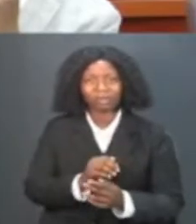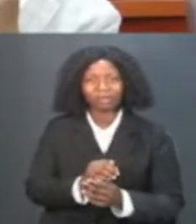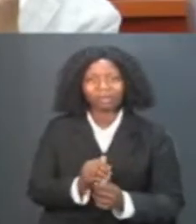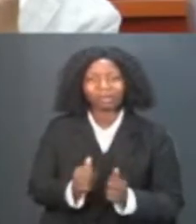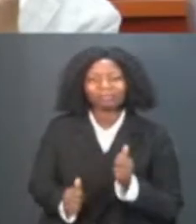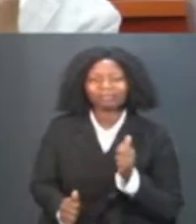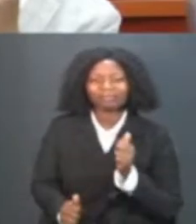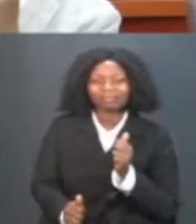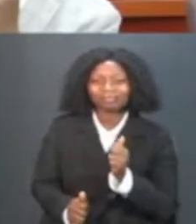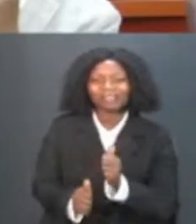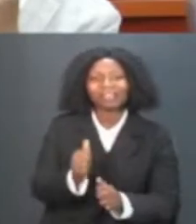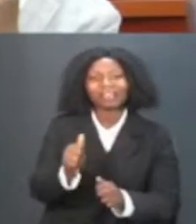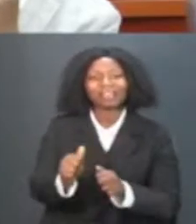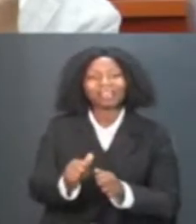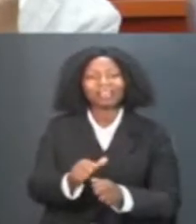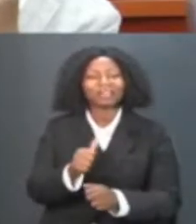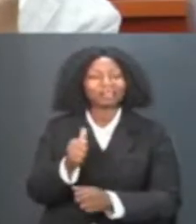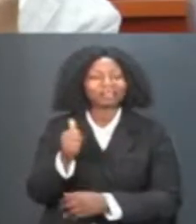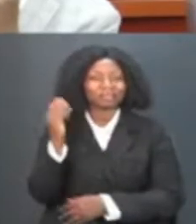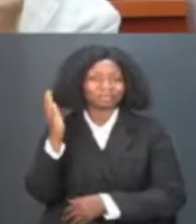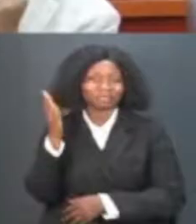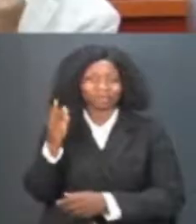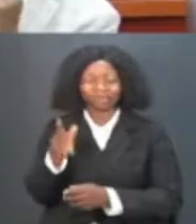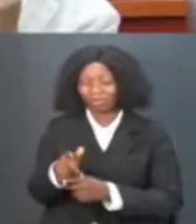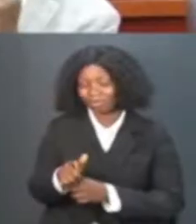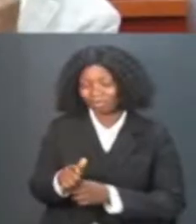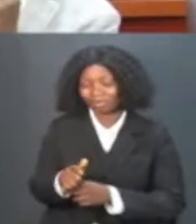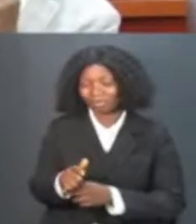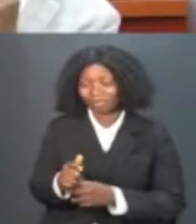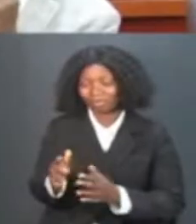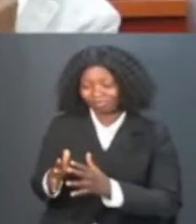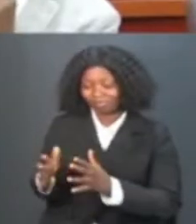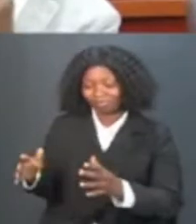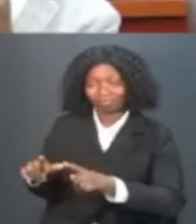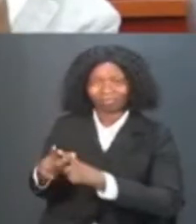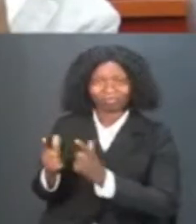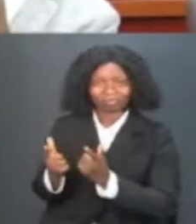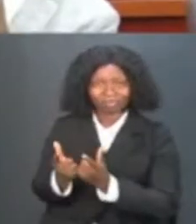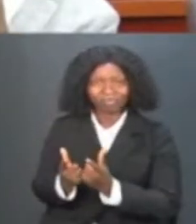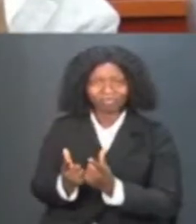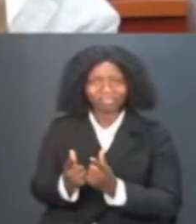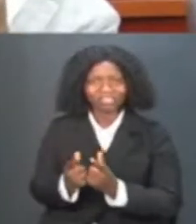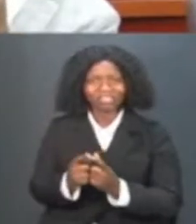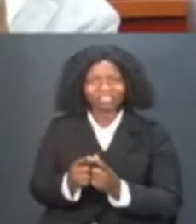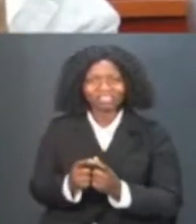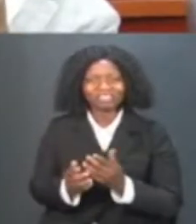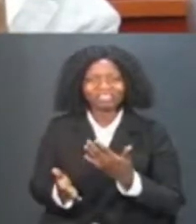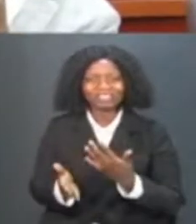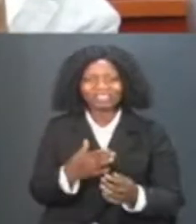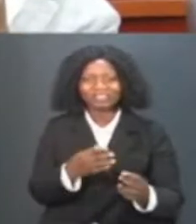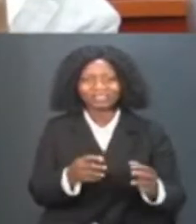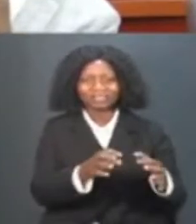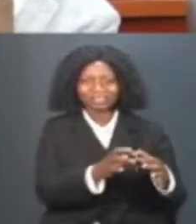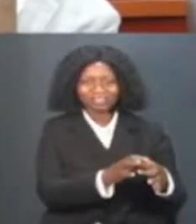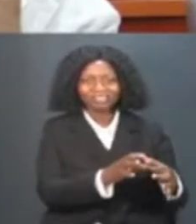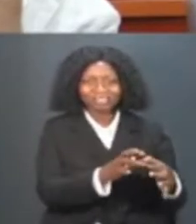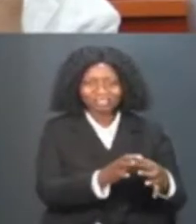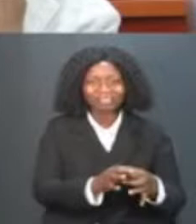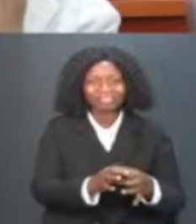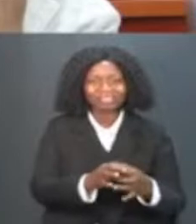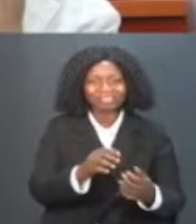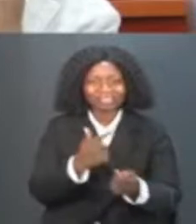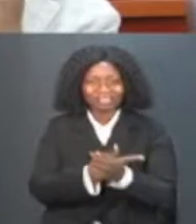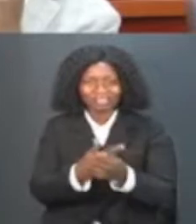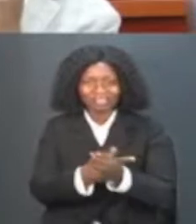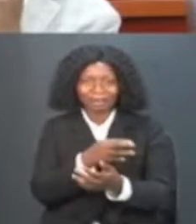almost every speaker on this side found reason to link it to the Ghana Medical Trust Fund, and we'll go on